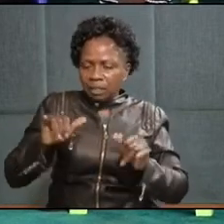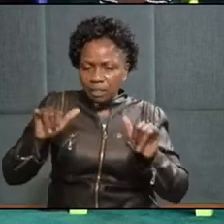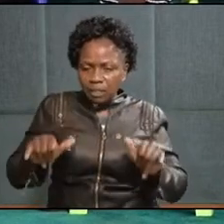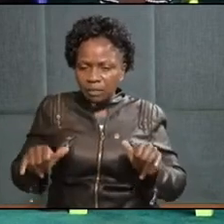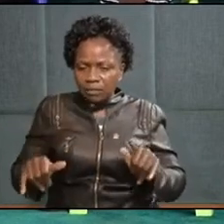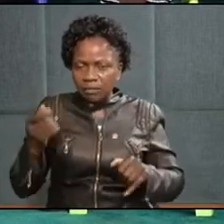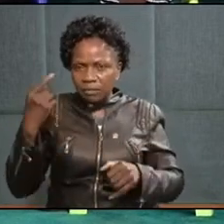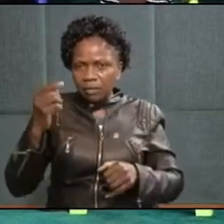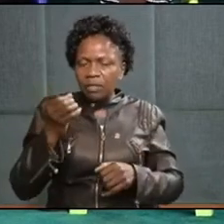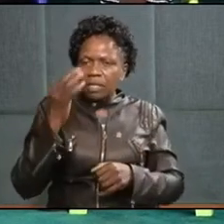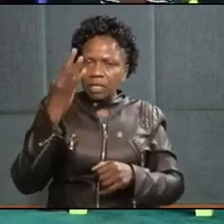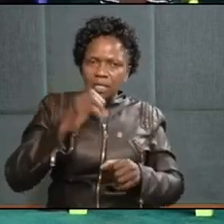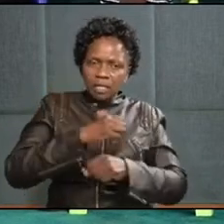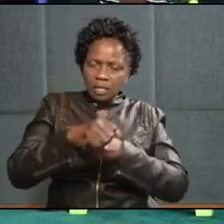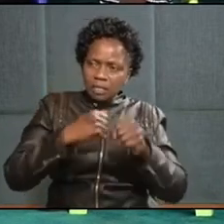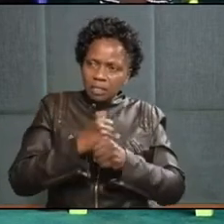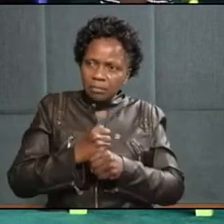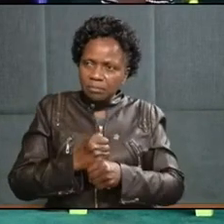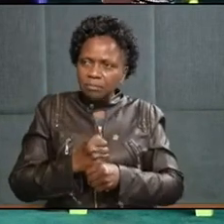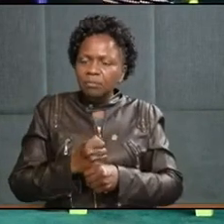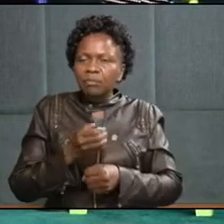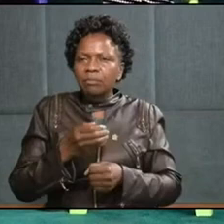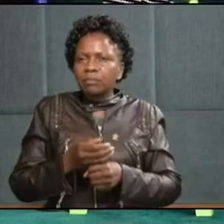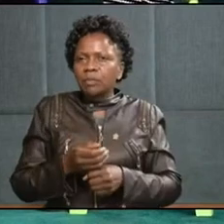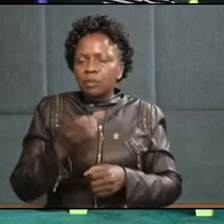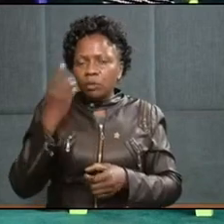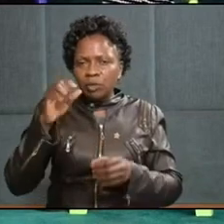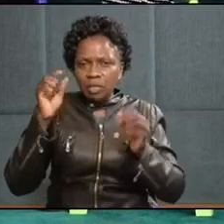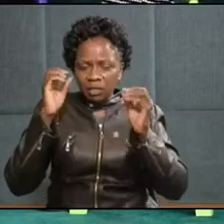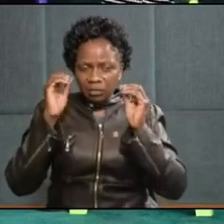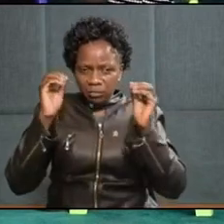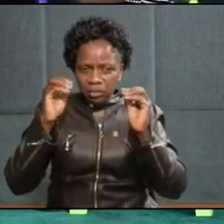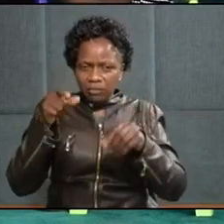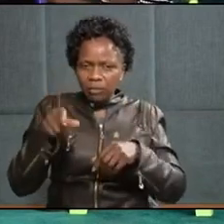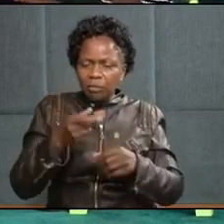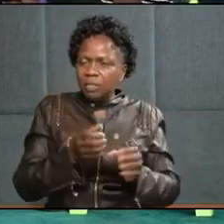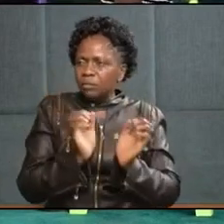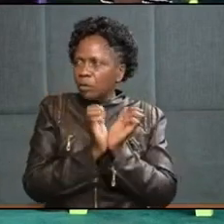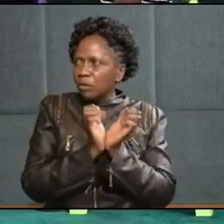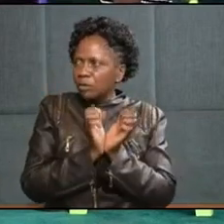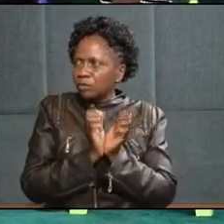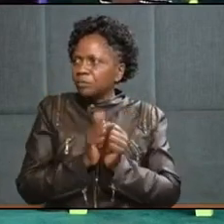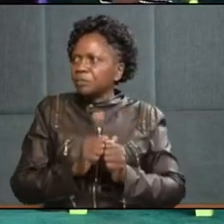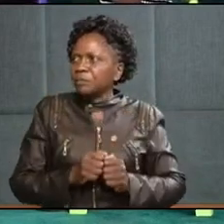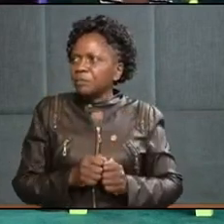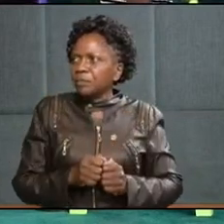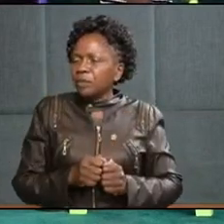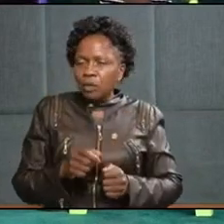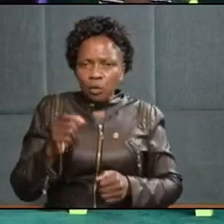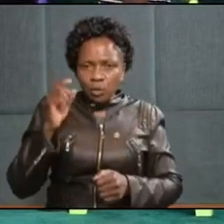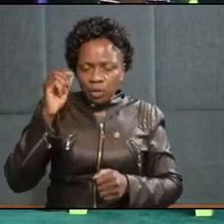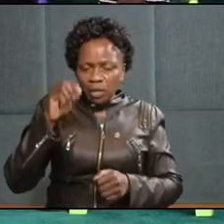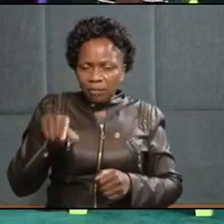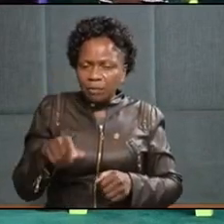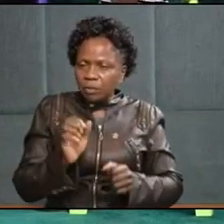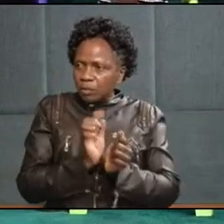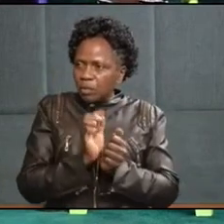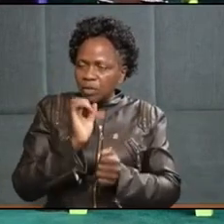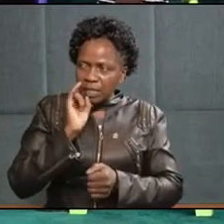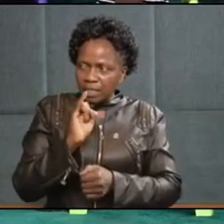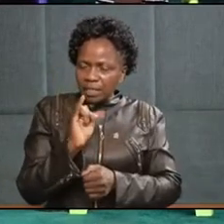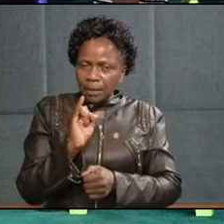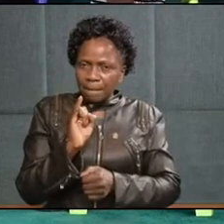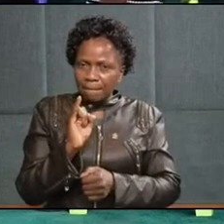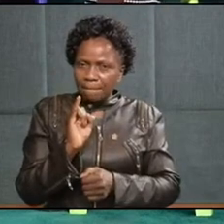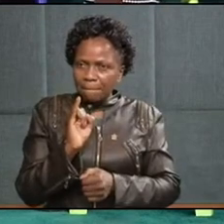them for 3 good years. What do we learn from Paul here, Lucinda? What we learn from Paul is that